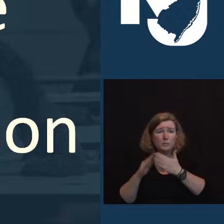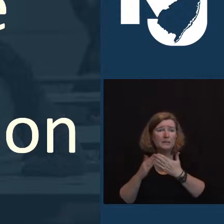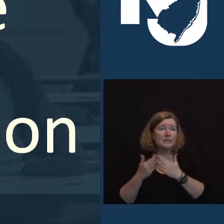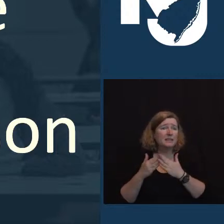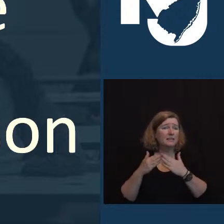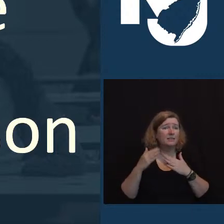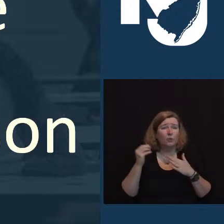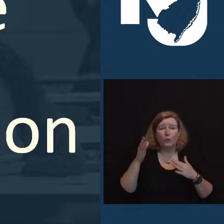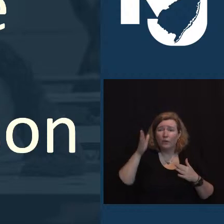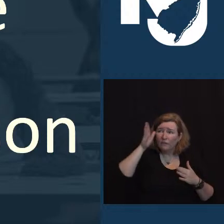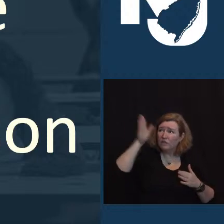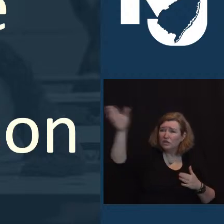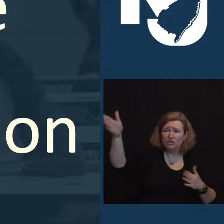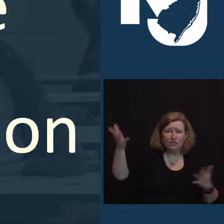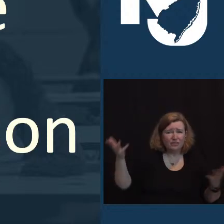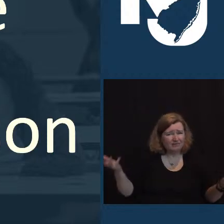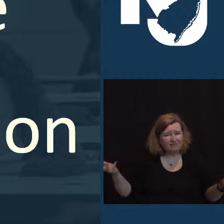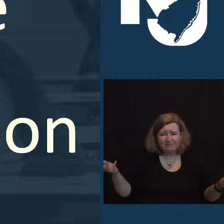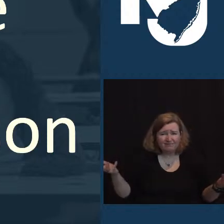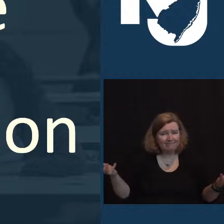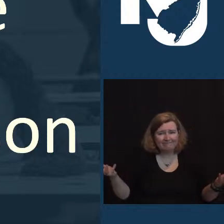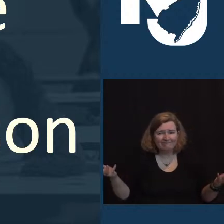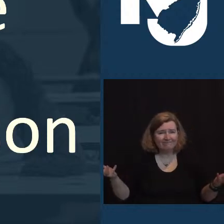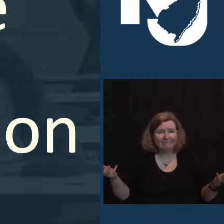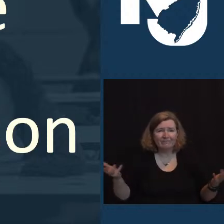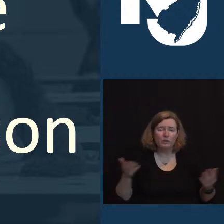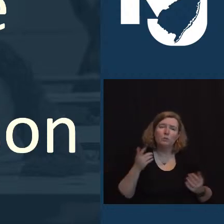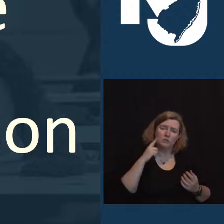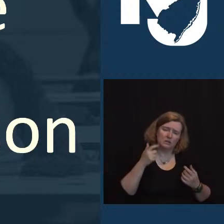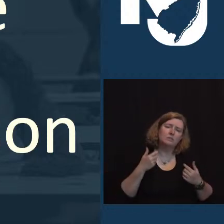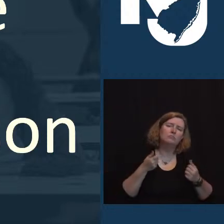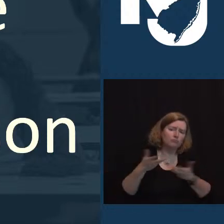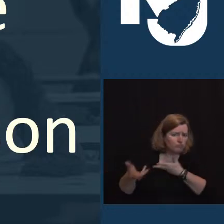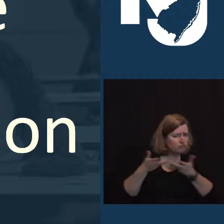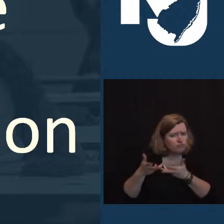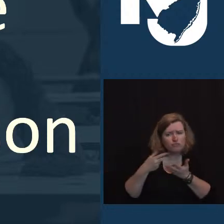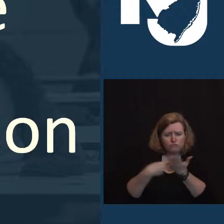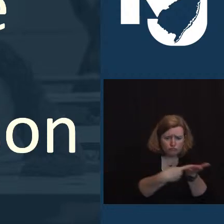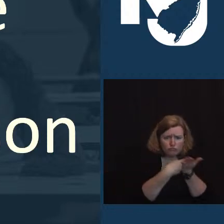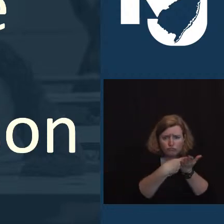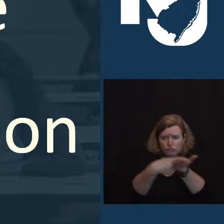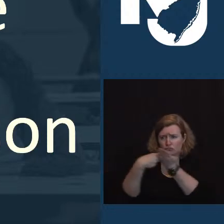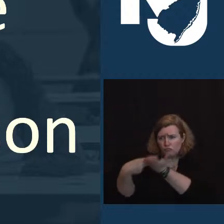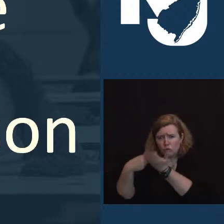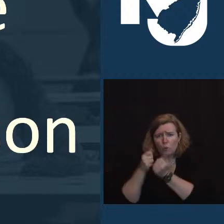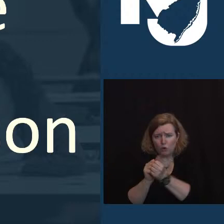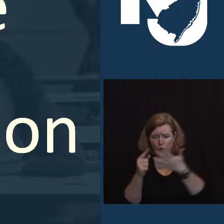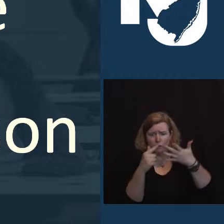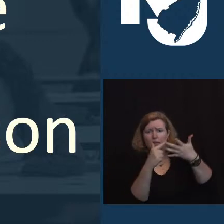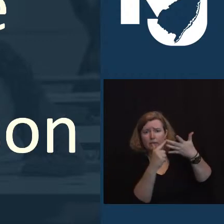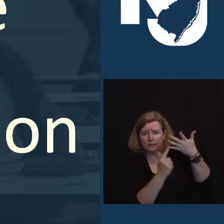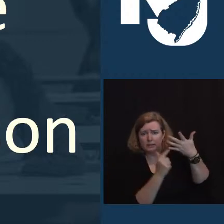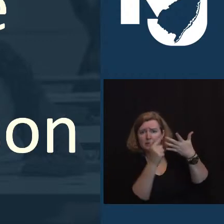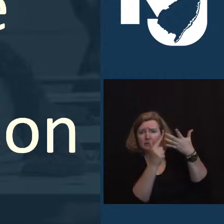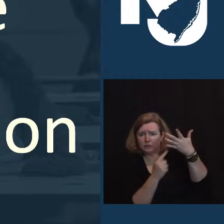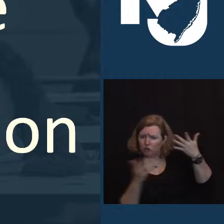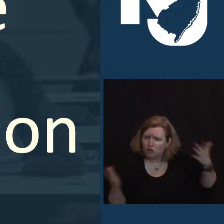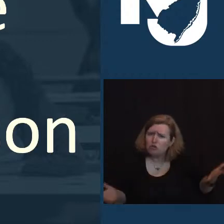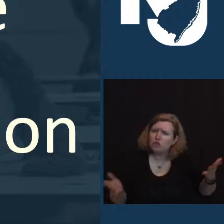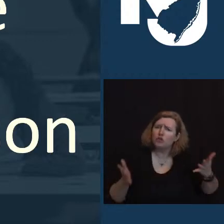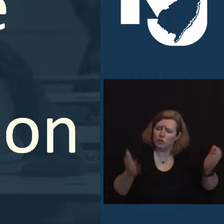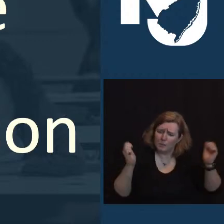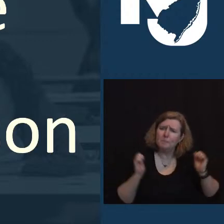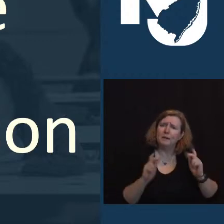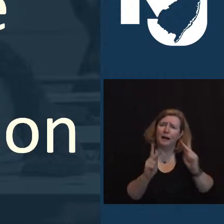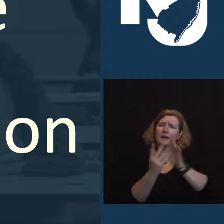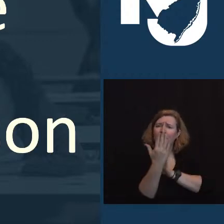with these schools through the Department of Education and alongside local leaders and stakeholders to move this along. And we continue to work with